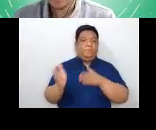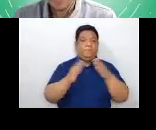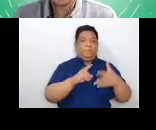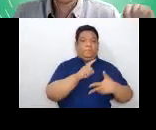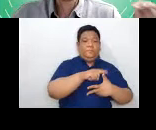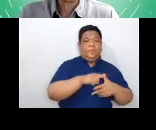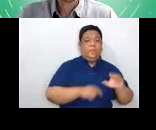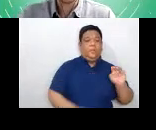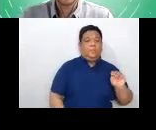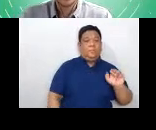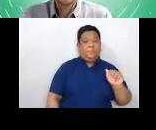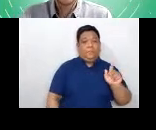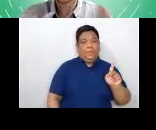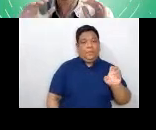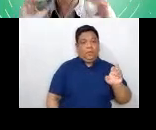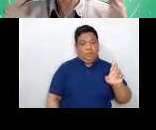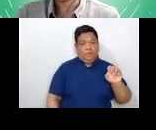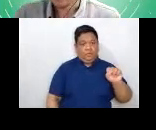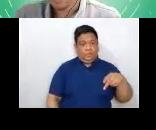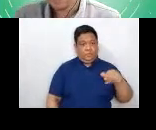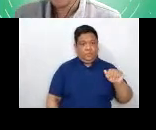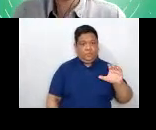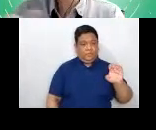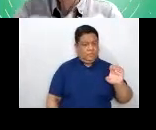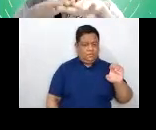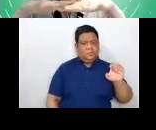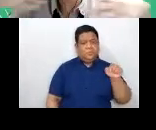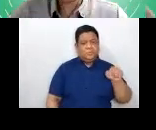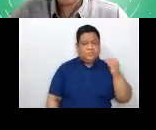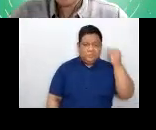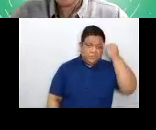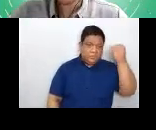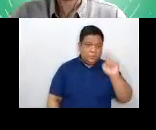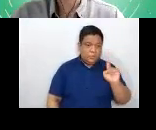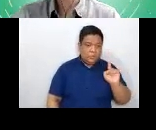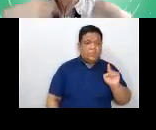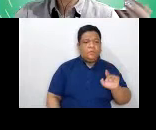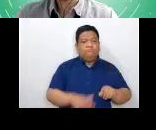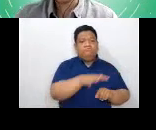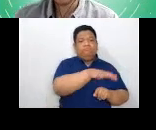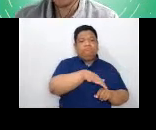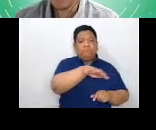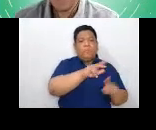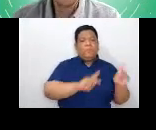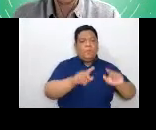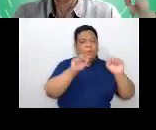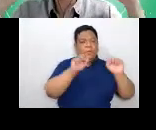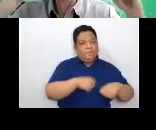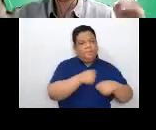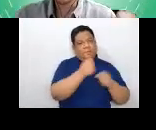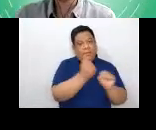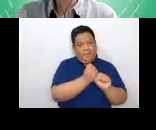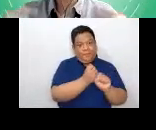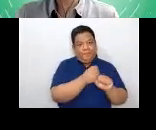makerspace. So in a makerspace, the idea is quite simple. It's a space for people to make things. And